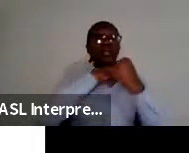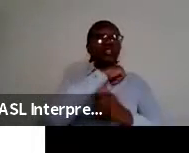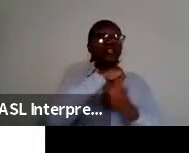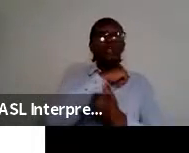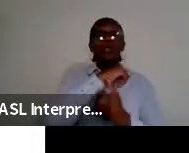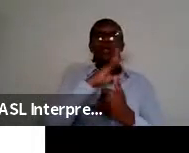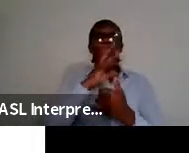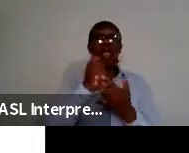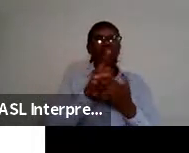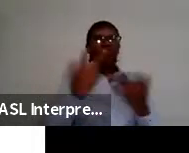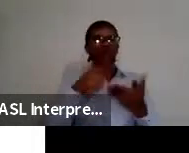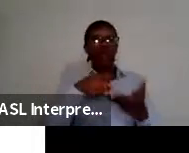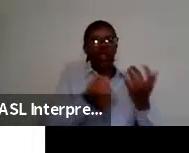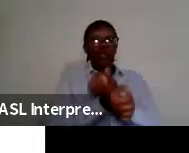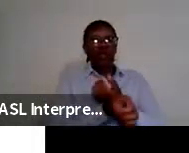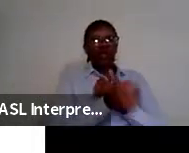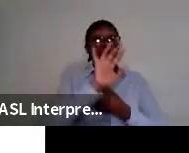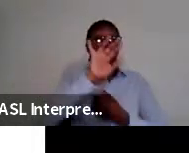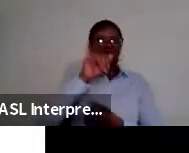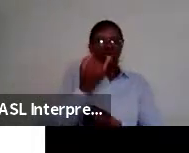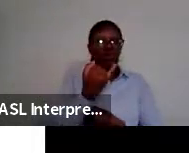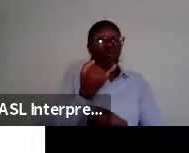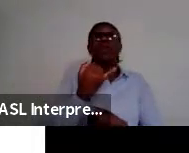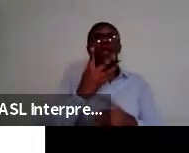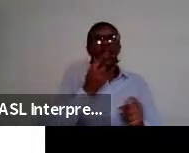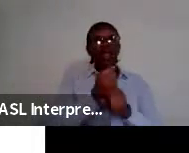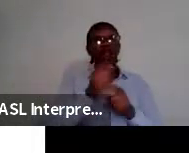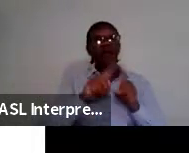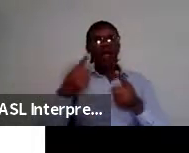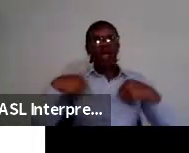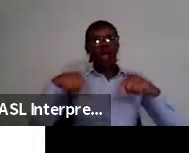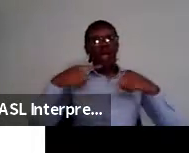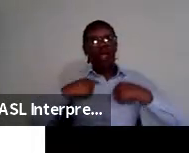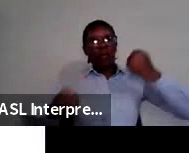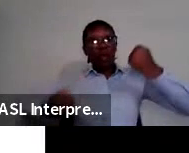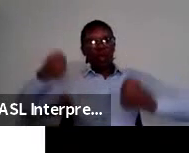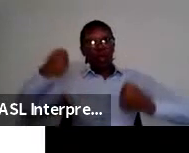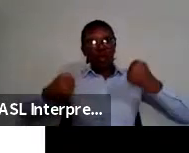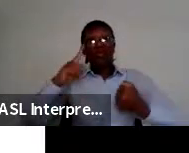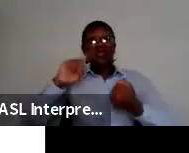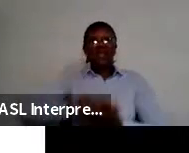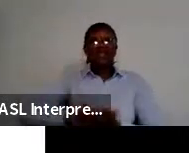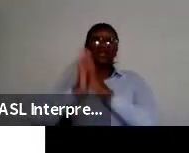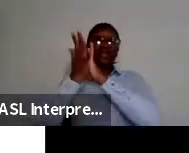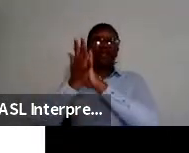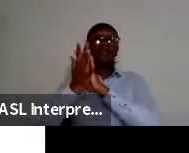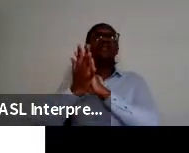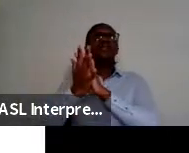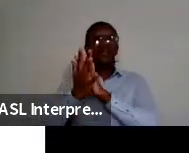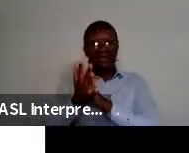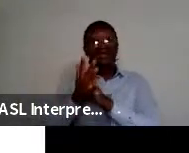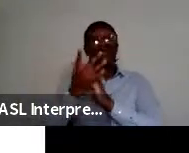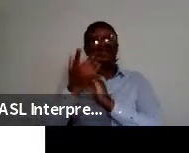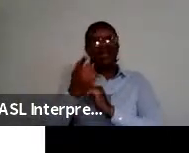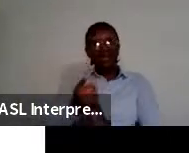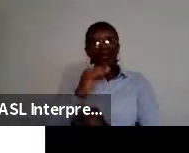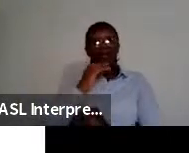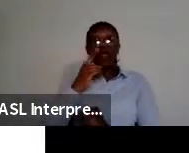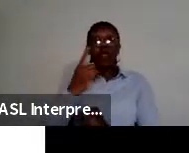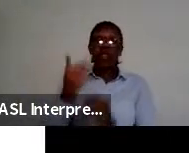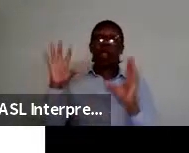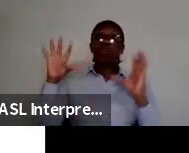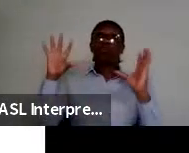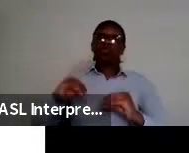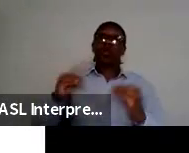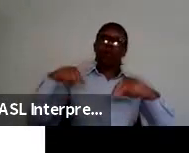in Johannesburg, but our vehicles were unfortunately damaged. This will, however, not deter us in the fight